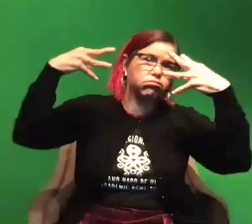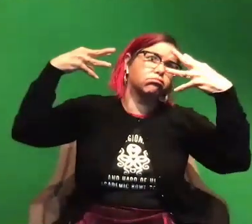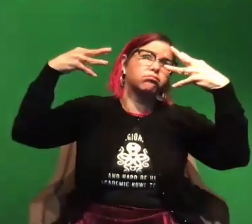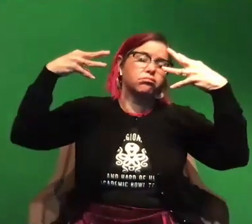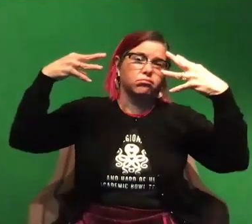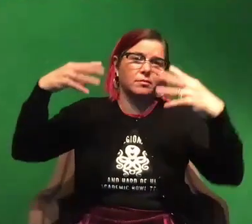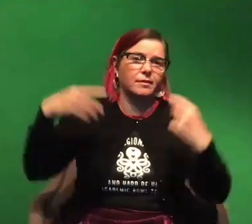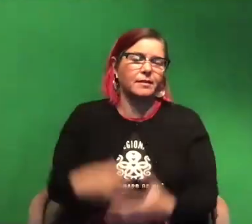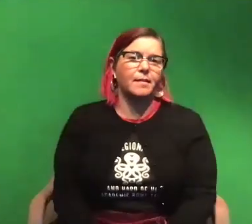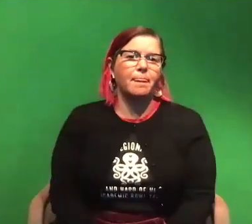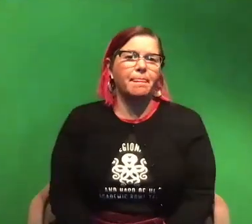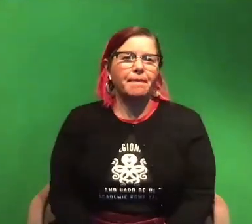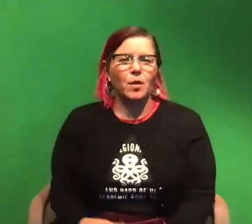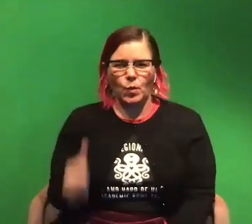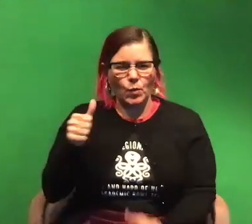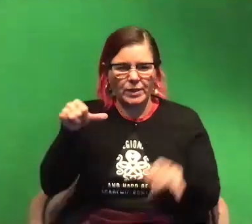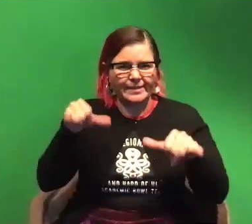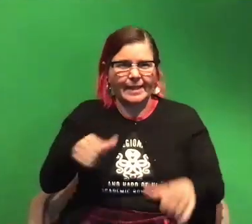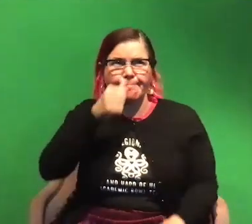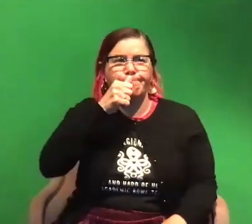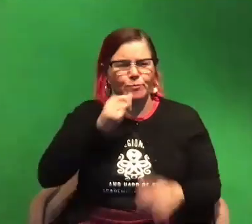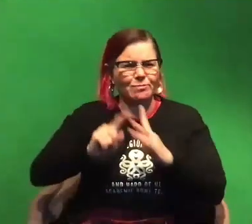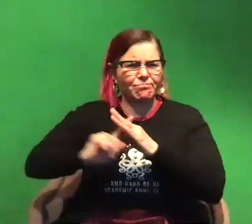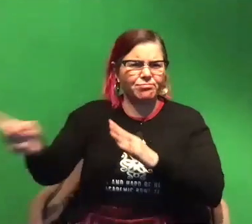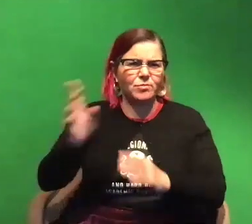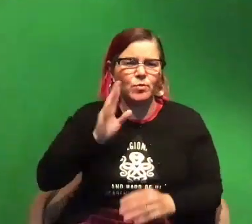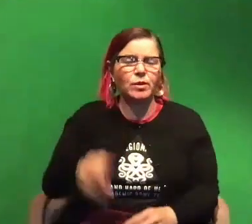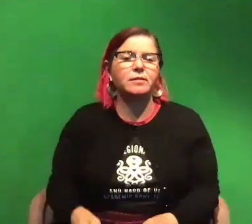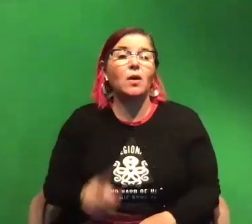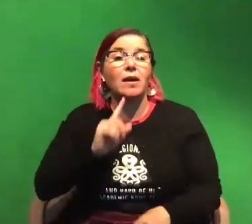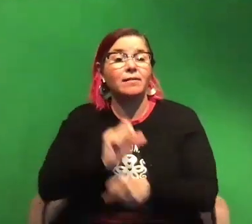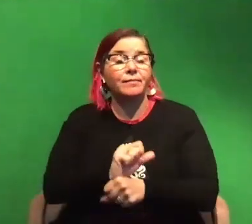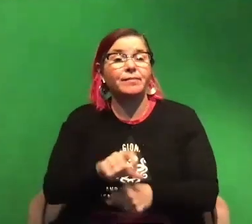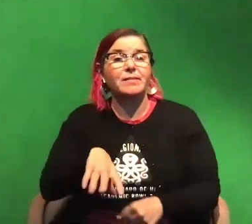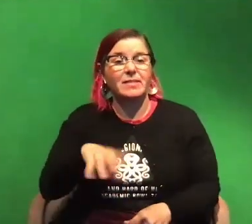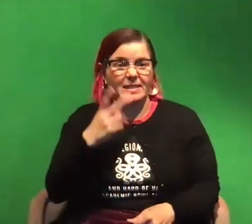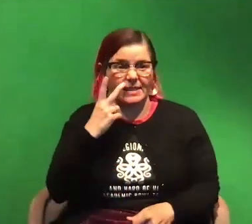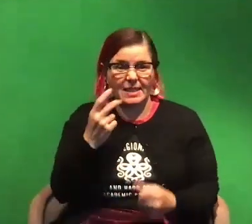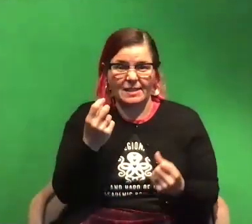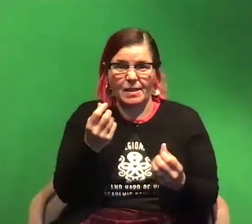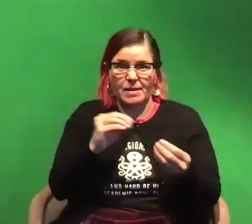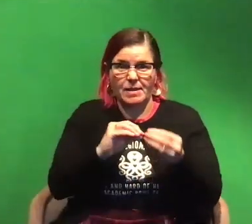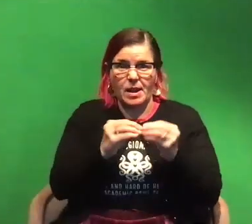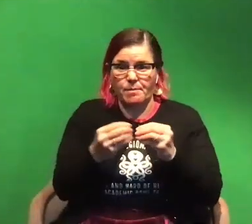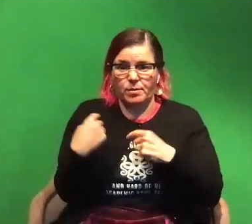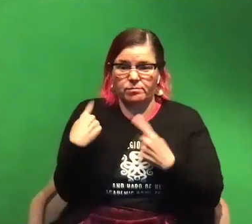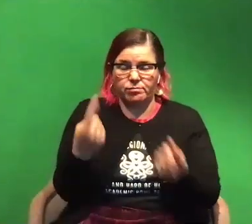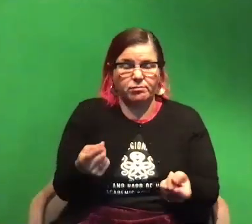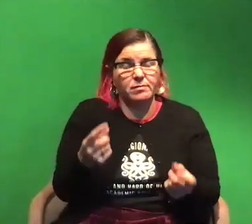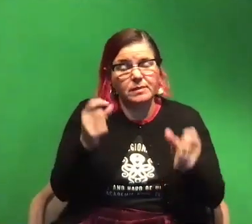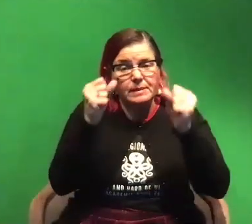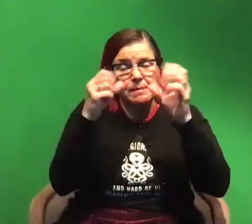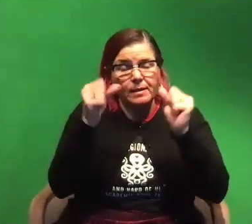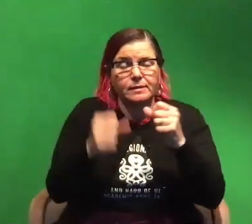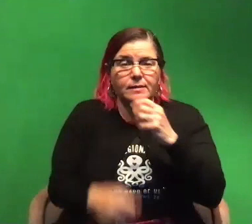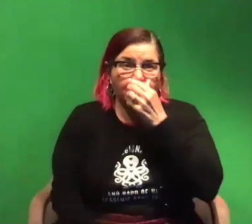you. Like, you wouldn't stick around for that. So the fact that we've even seen the number of cephalopods that we have is kind of amazing to me,